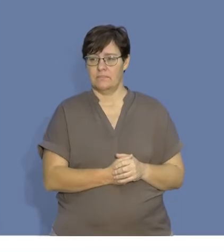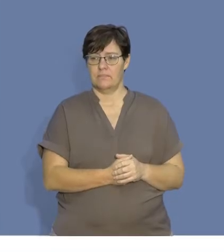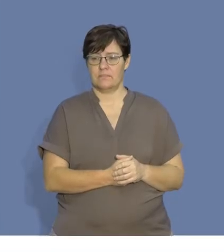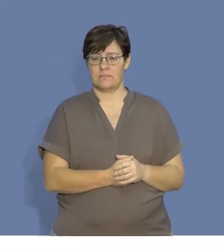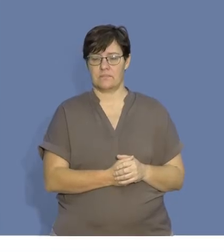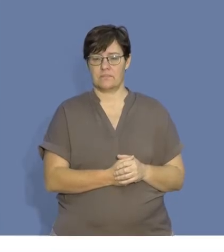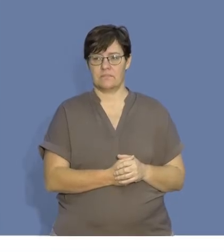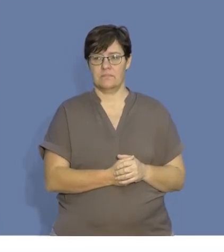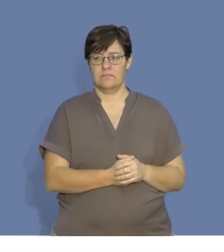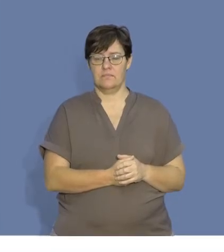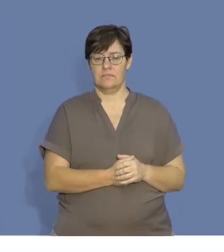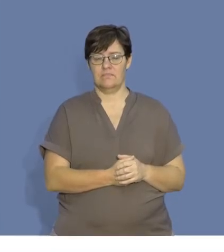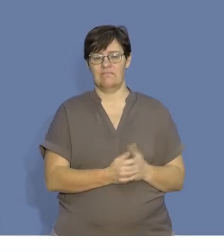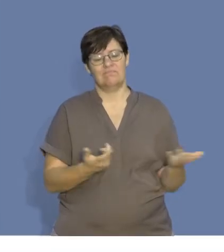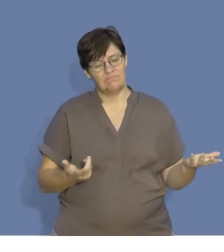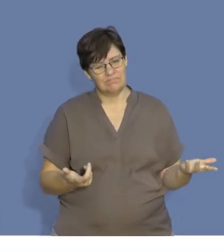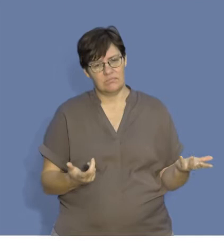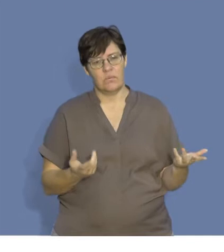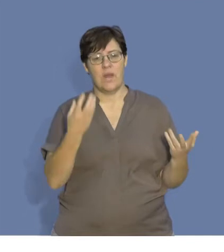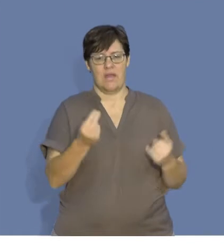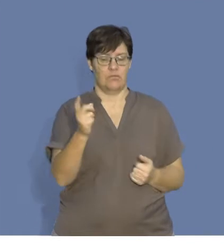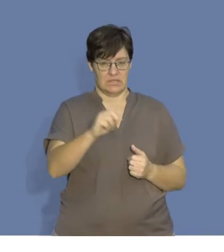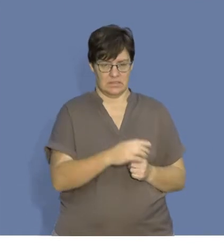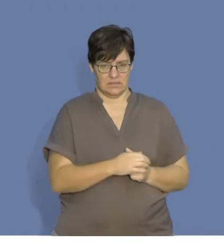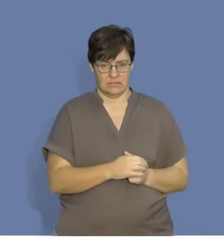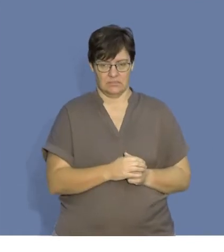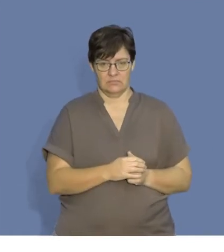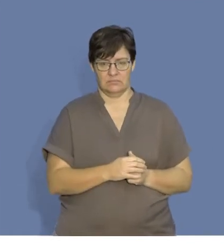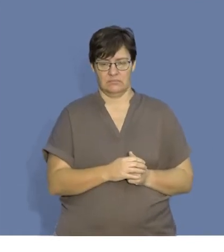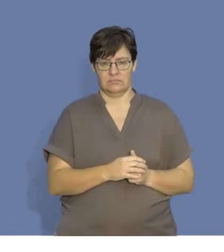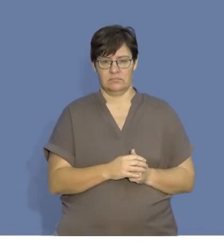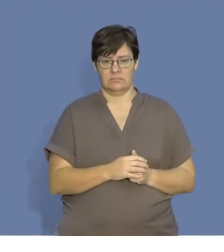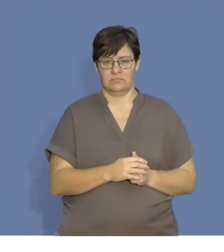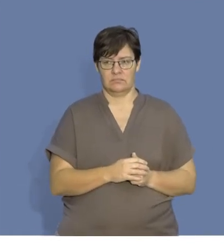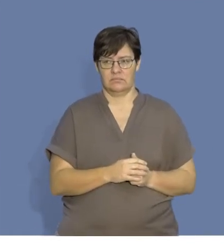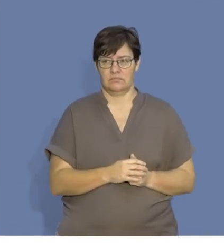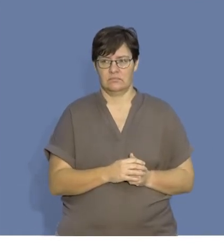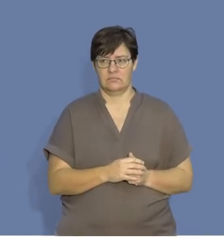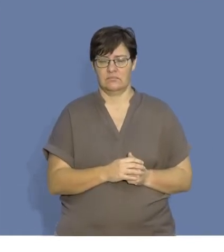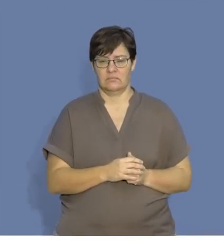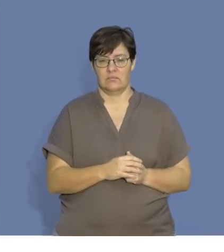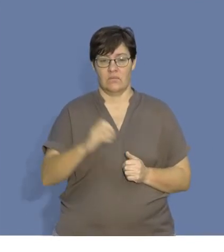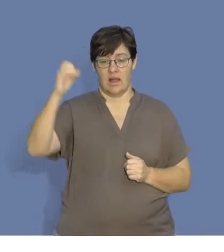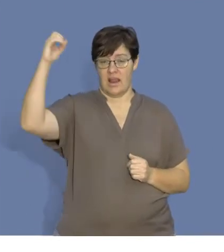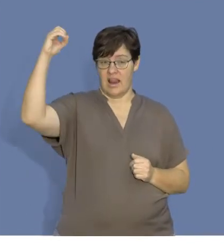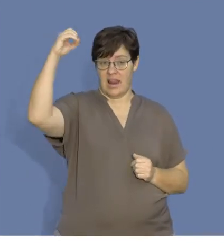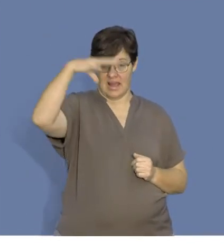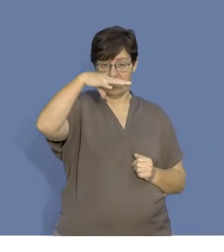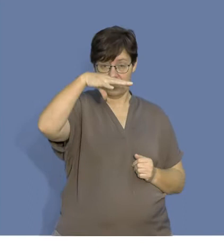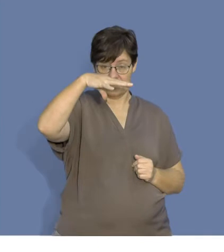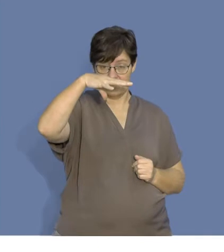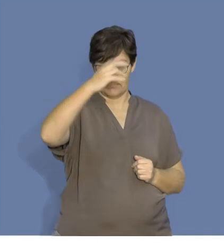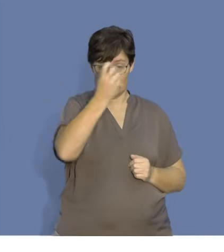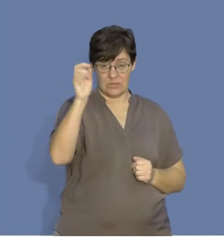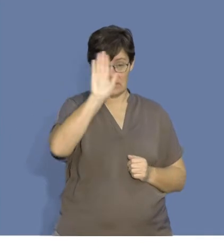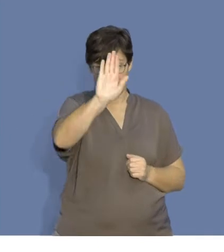go. So basically what we have here is, this is a light source,